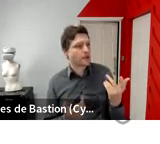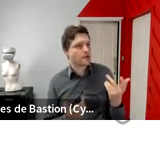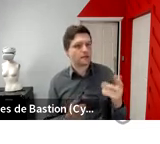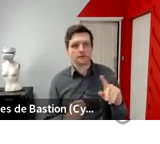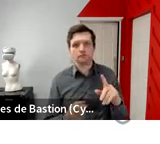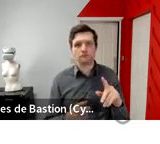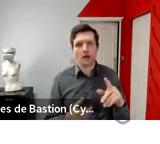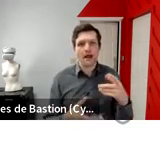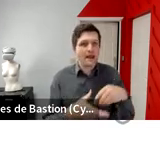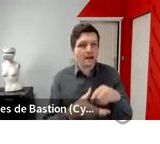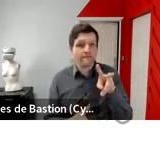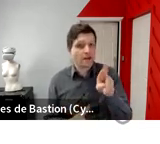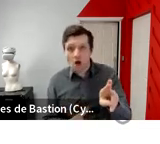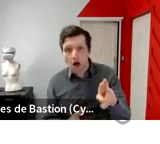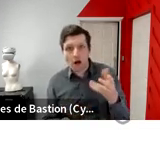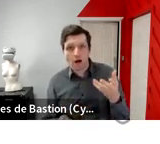another challenge might be